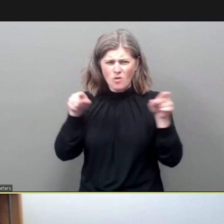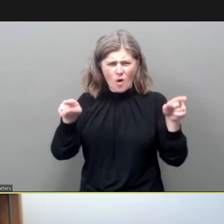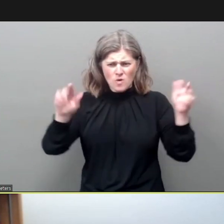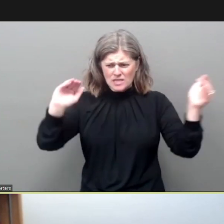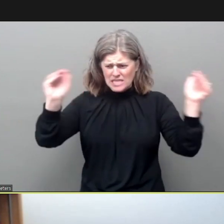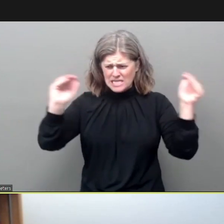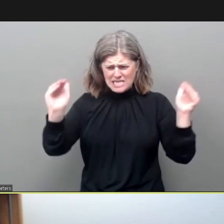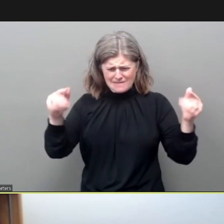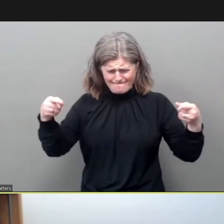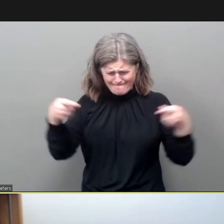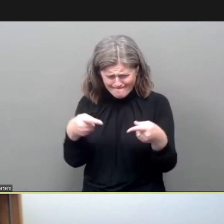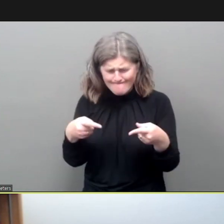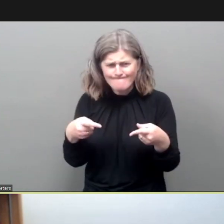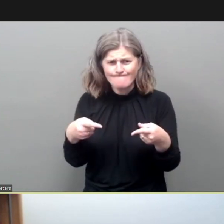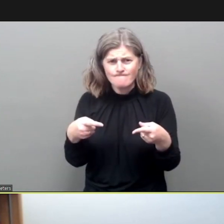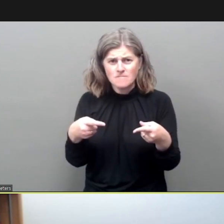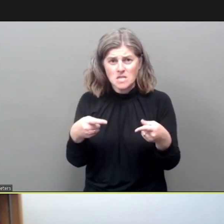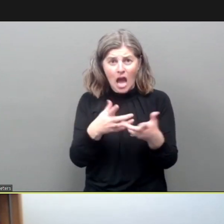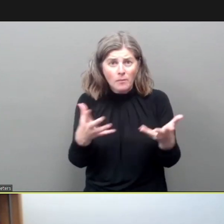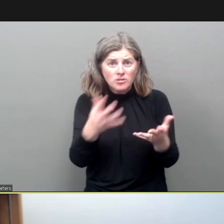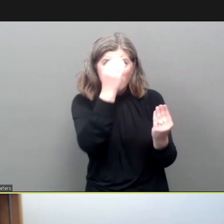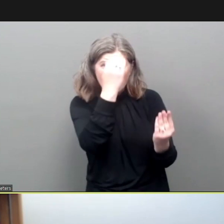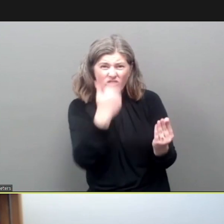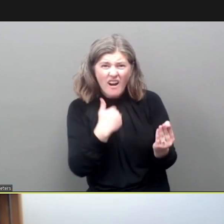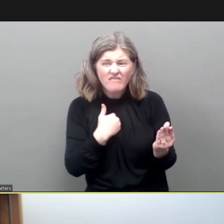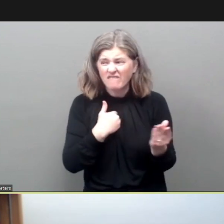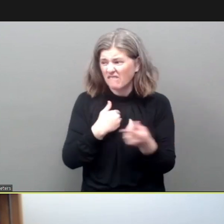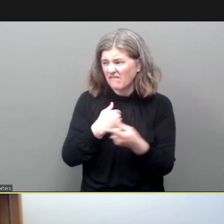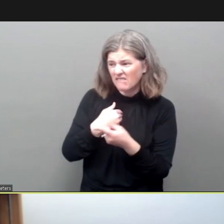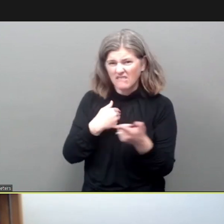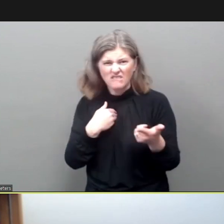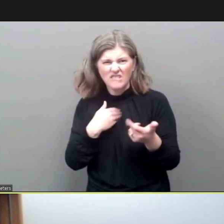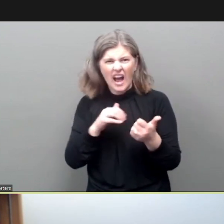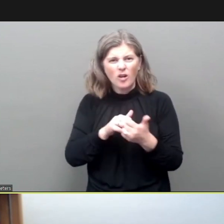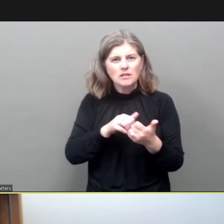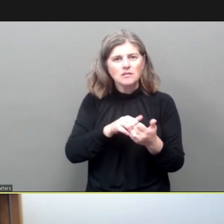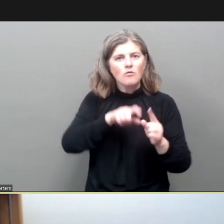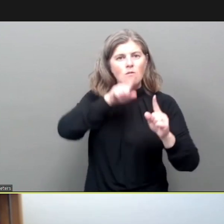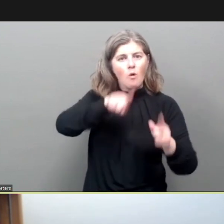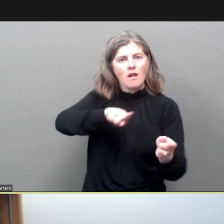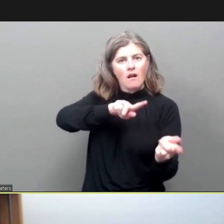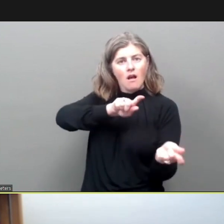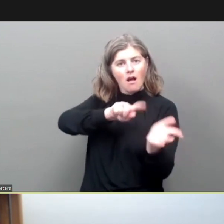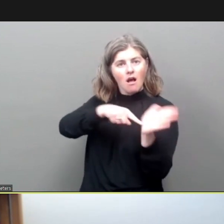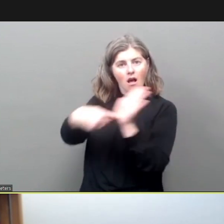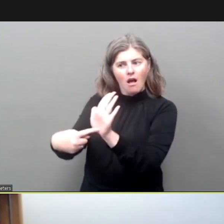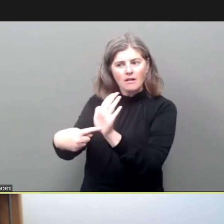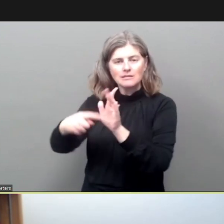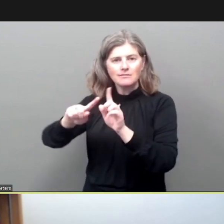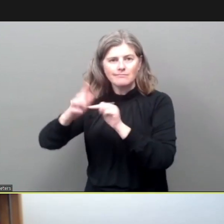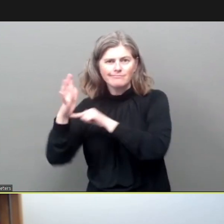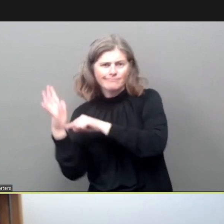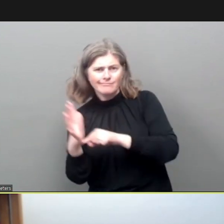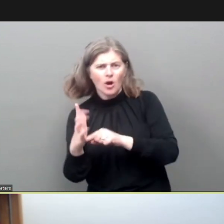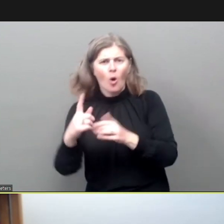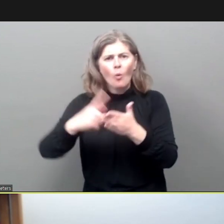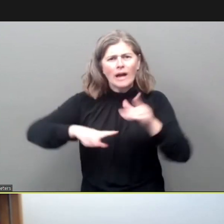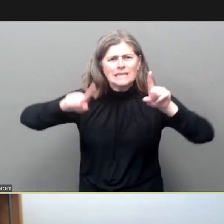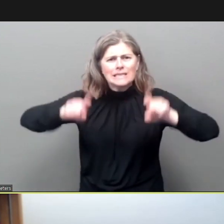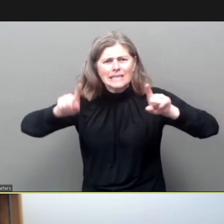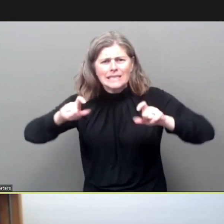come down to how much information do we know, how might reporting be different, how much testing is being